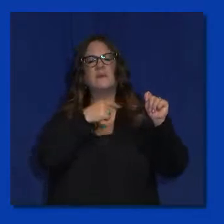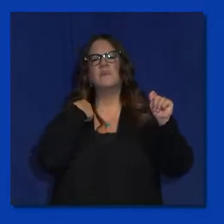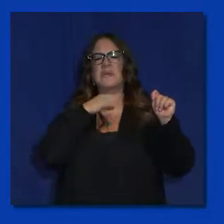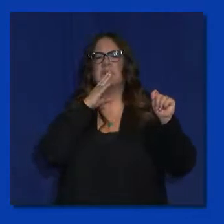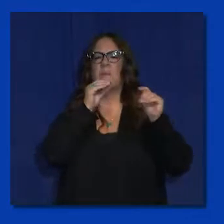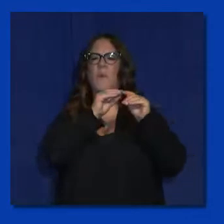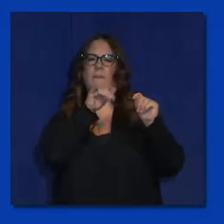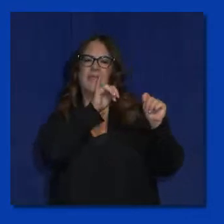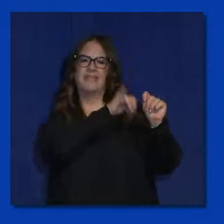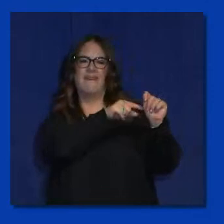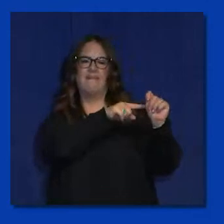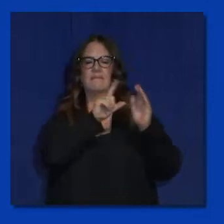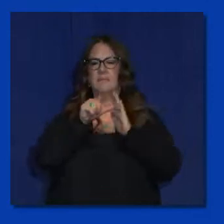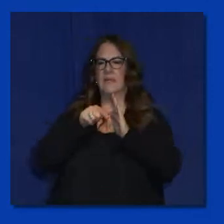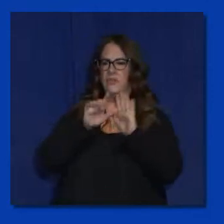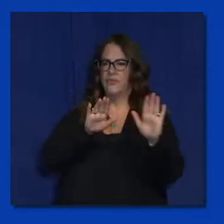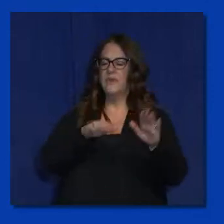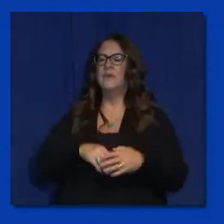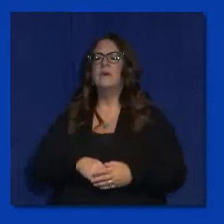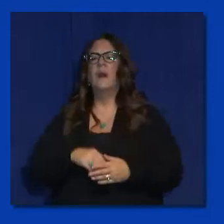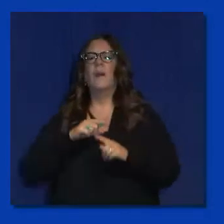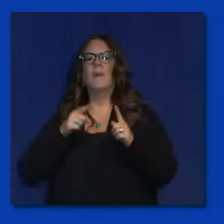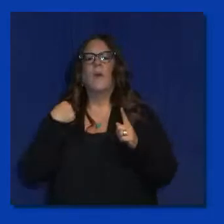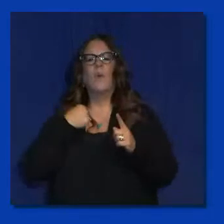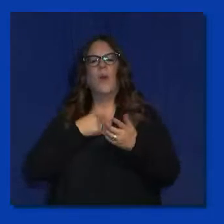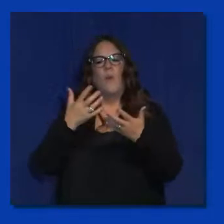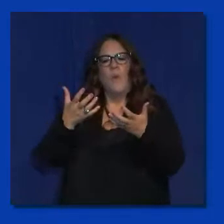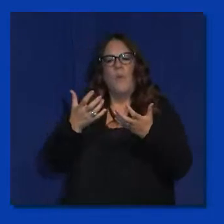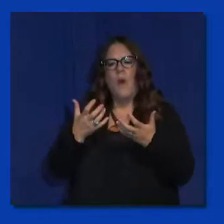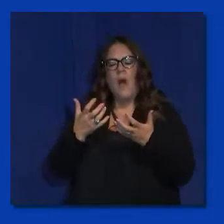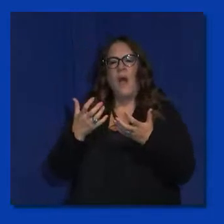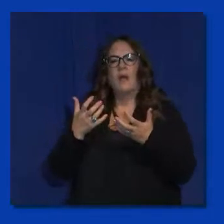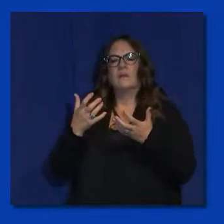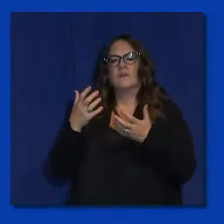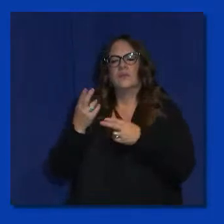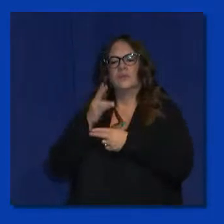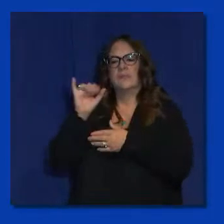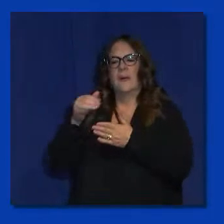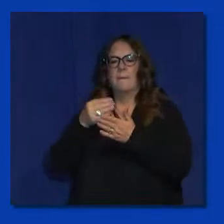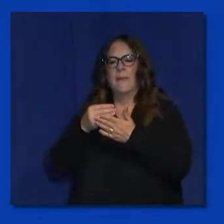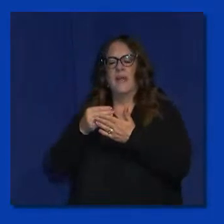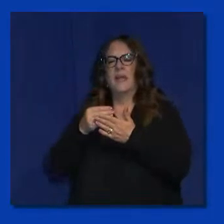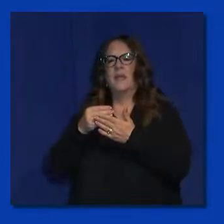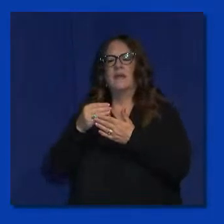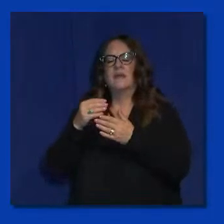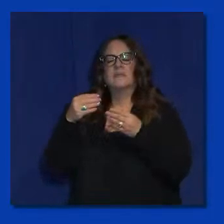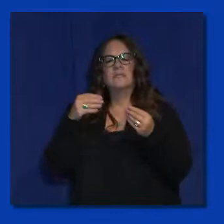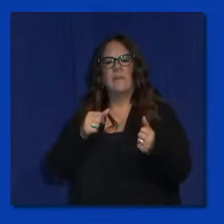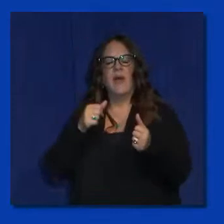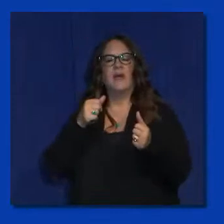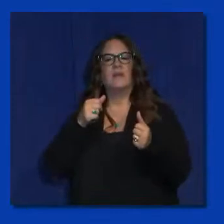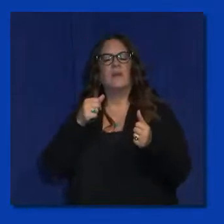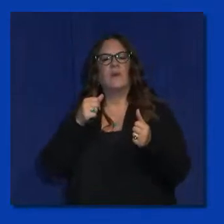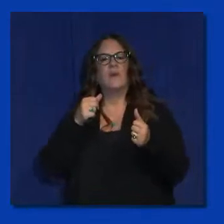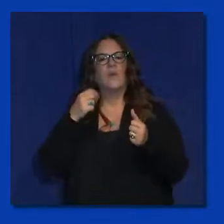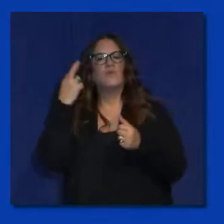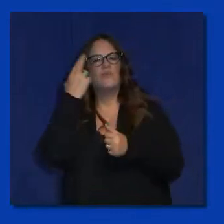you wish. But we are looking to do it in a way that's reflective of our values. You know,